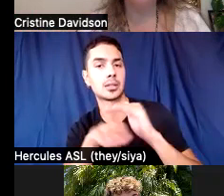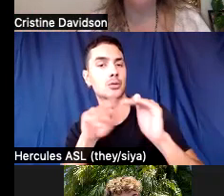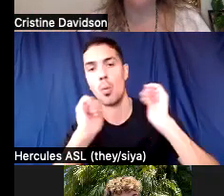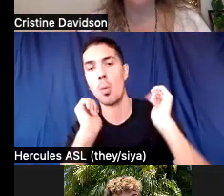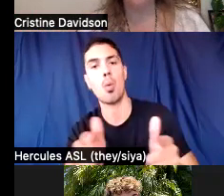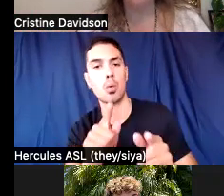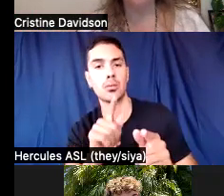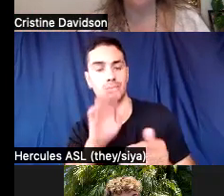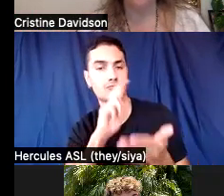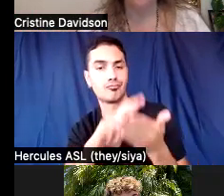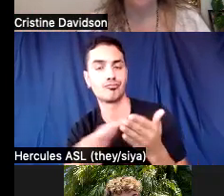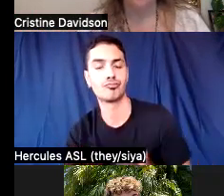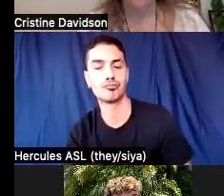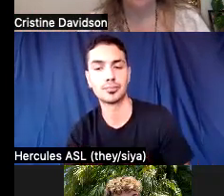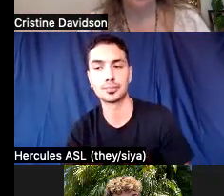Okay.